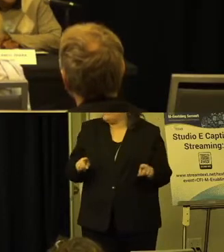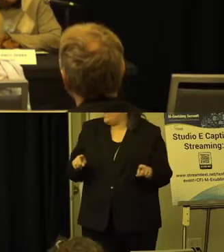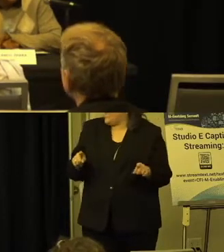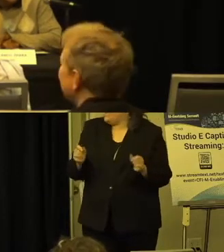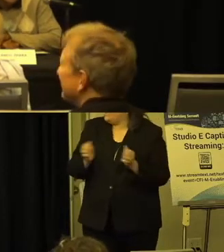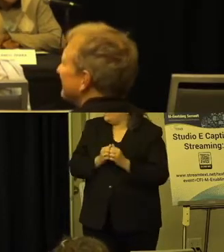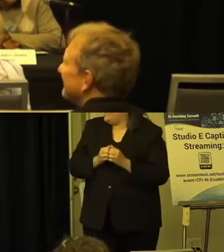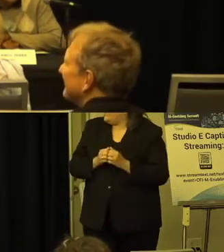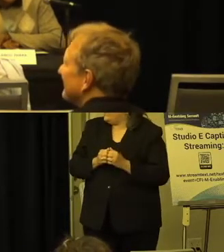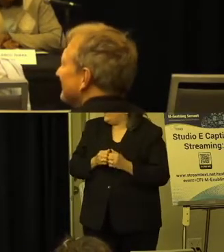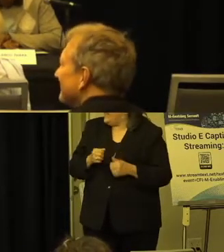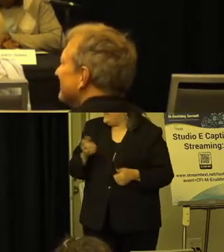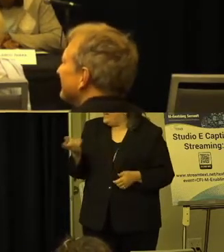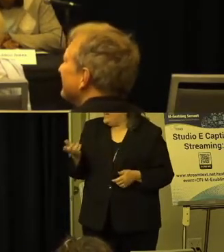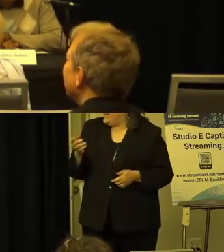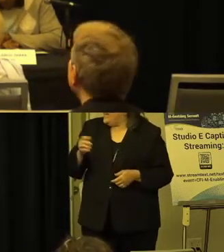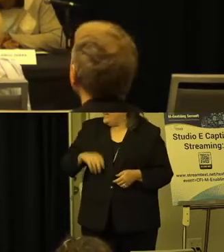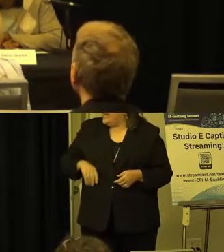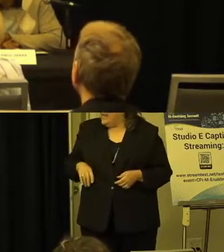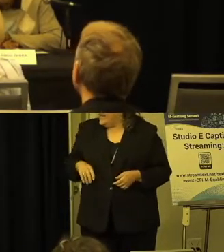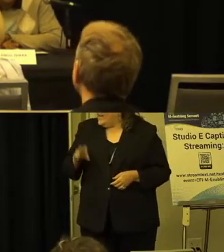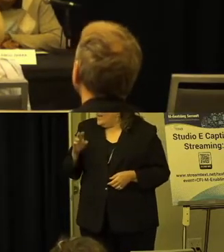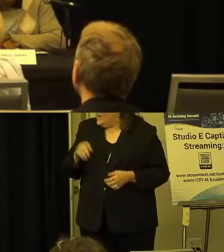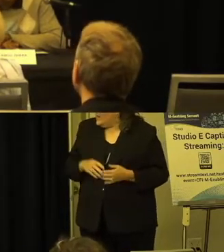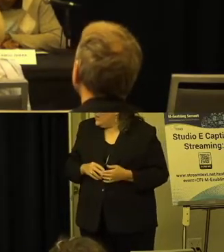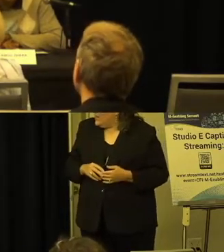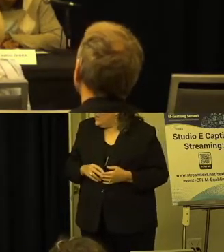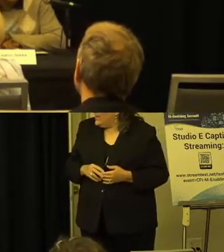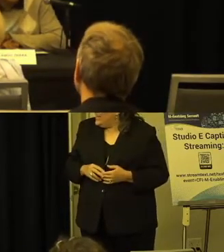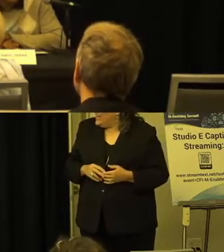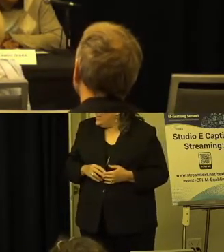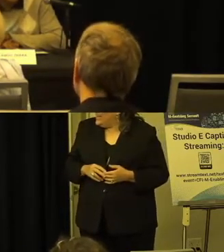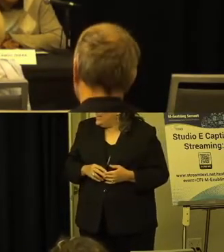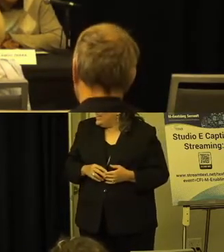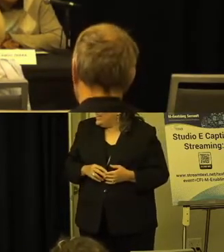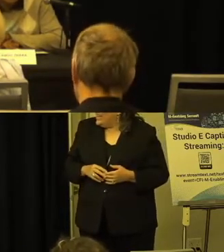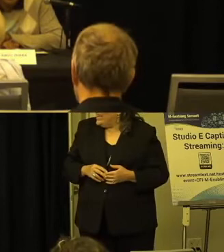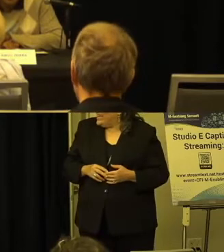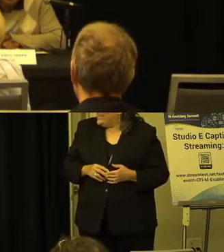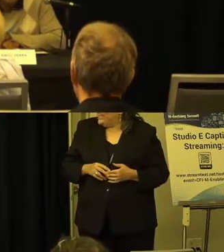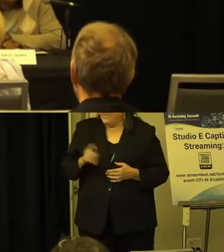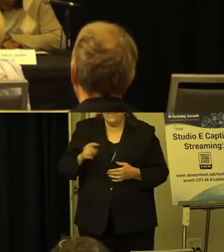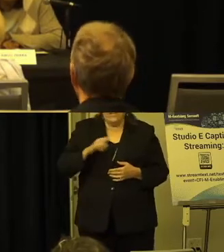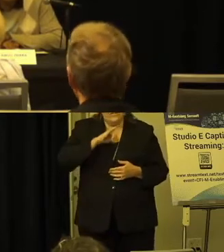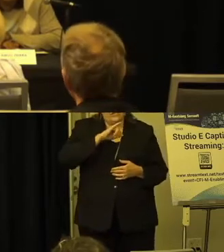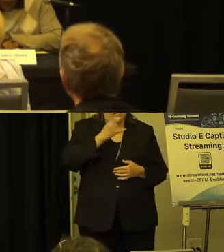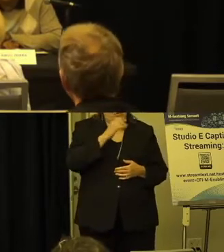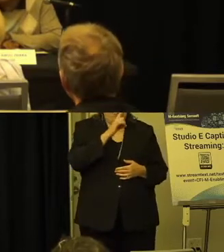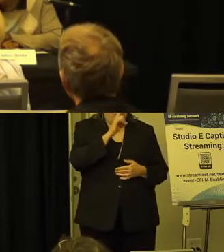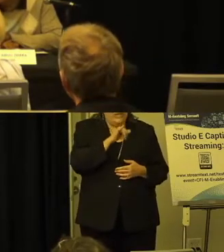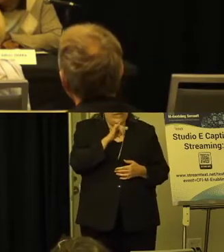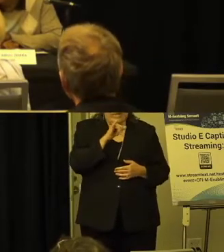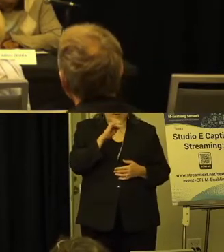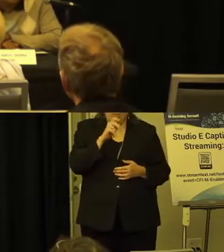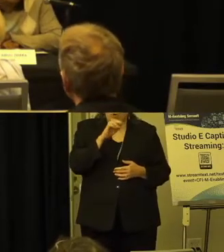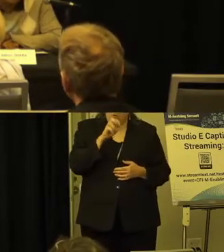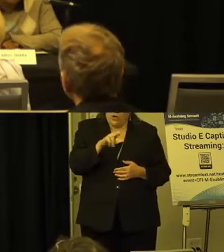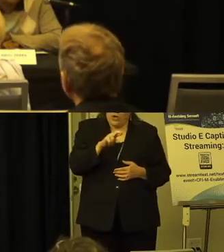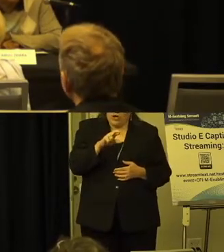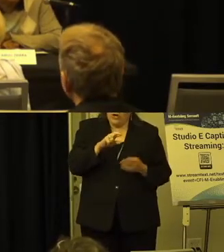If you haven't heard the news, this is a session with Judy Brewer, the